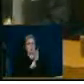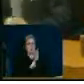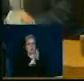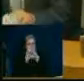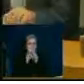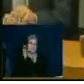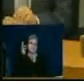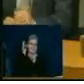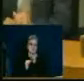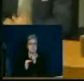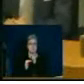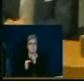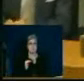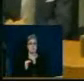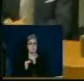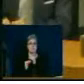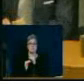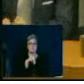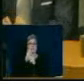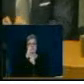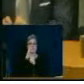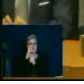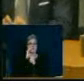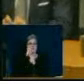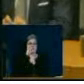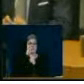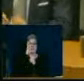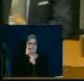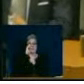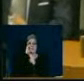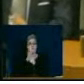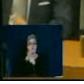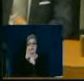extension of Dr. McIntyre.